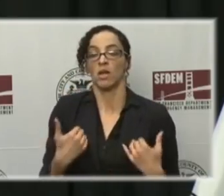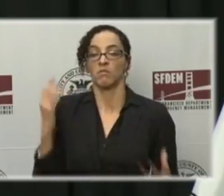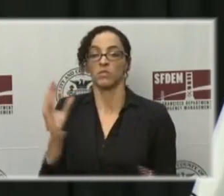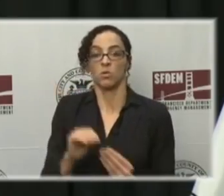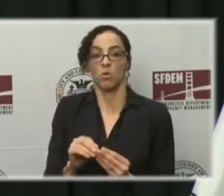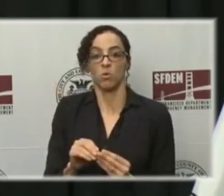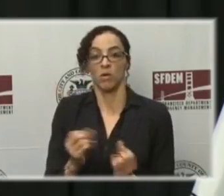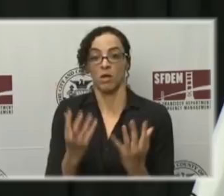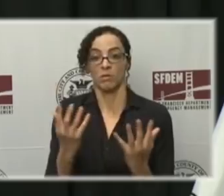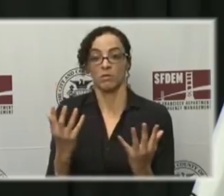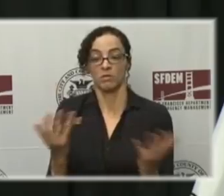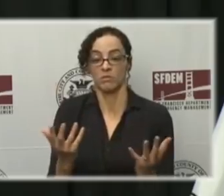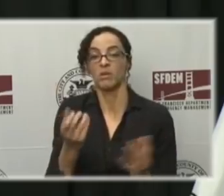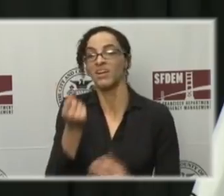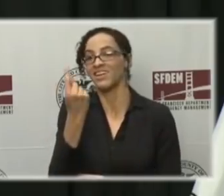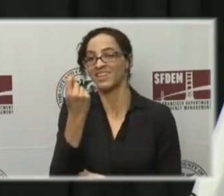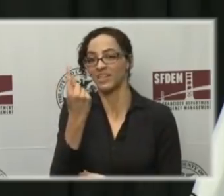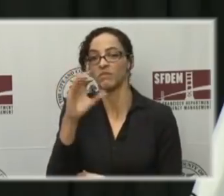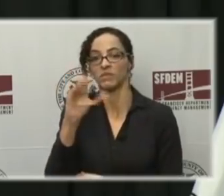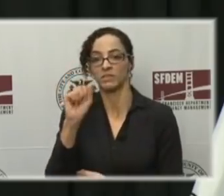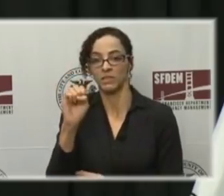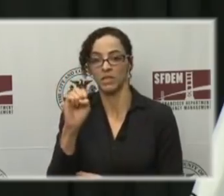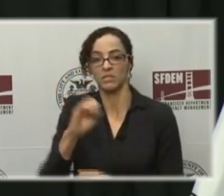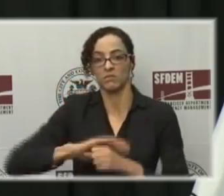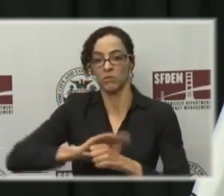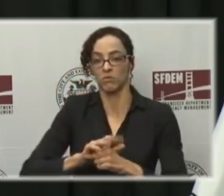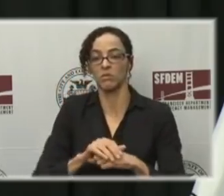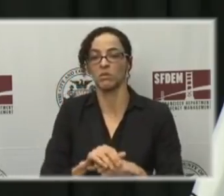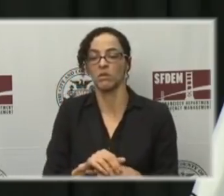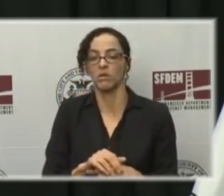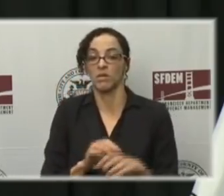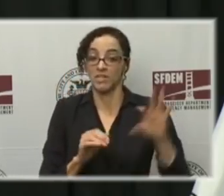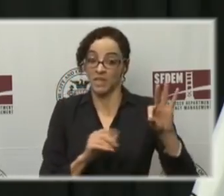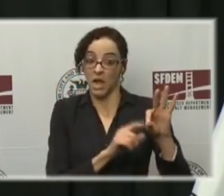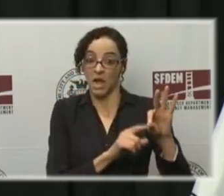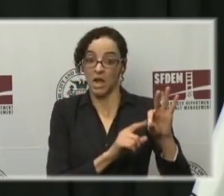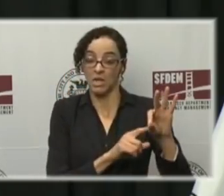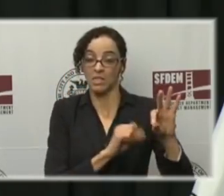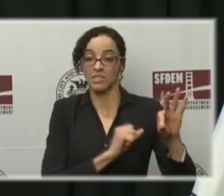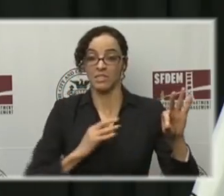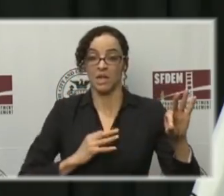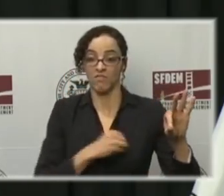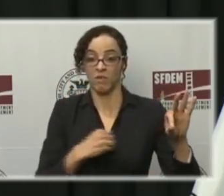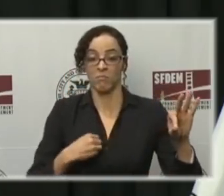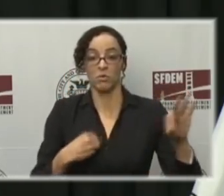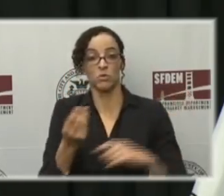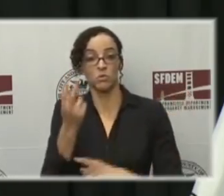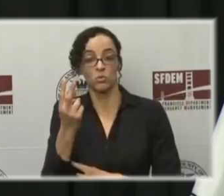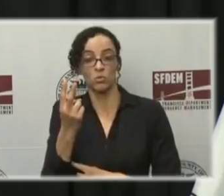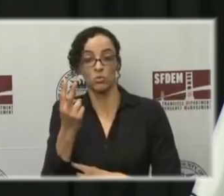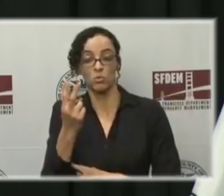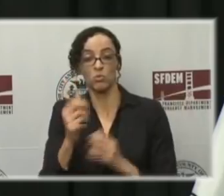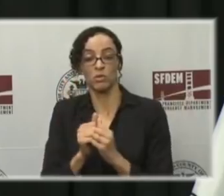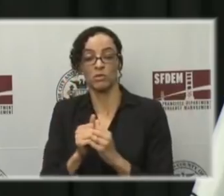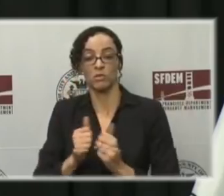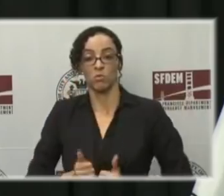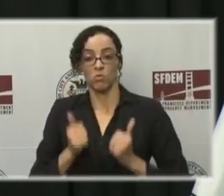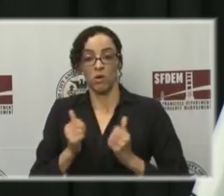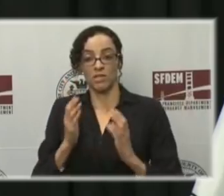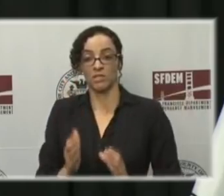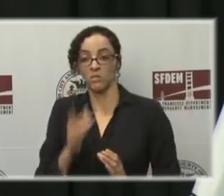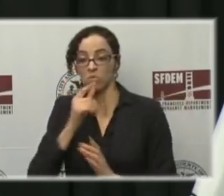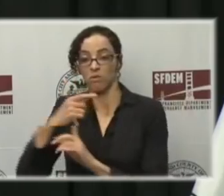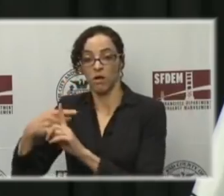confirmed cases of coronavirus. 9 are among staff and 2 are among residents. All are in good